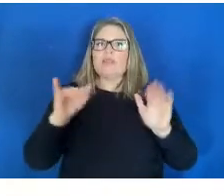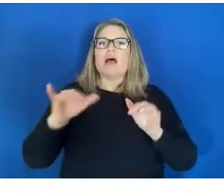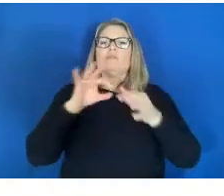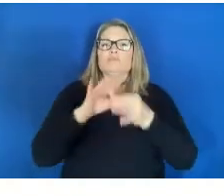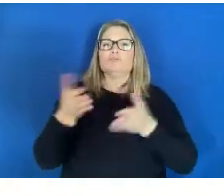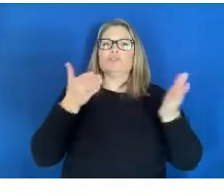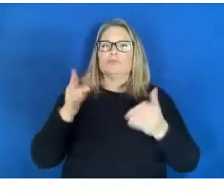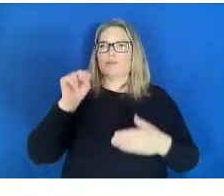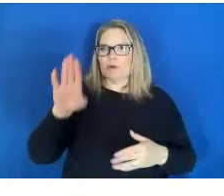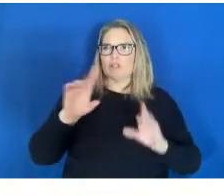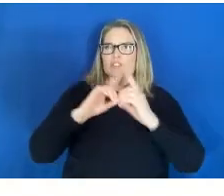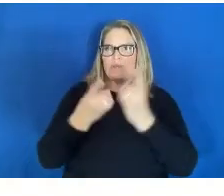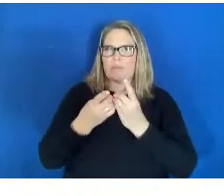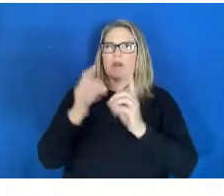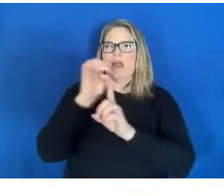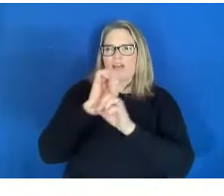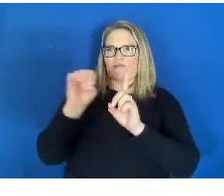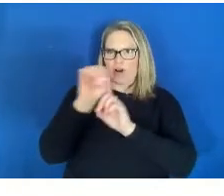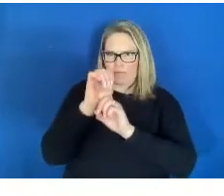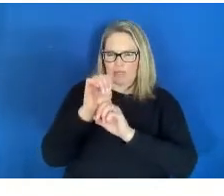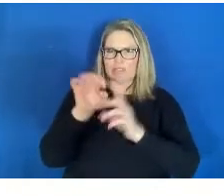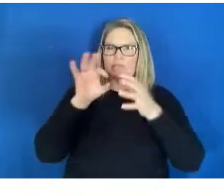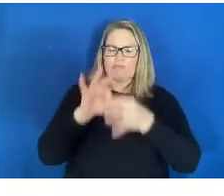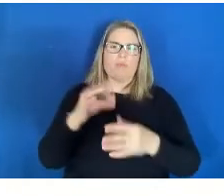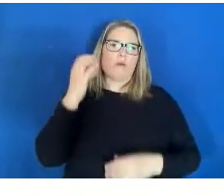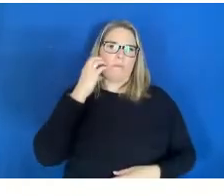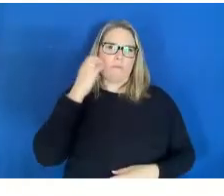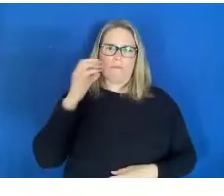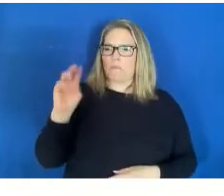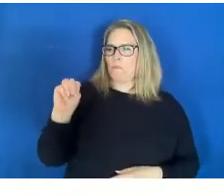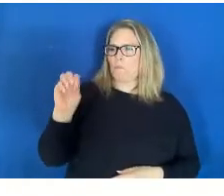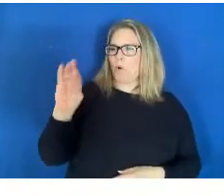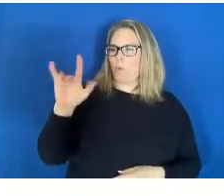Department of Environment and Local Government, and Department of Justice and Public Safety.